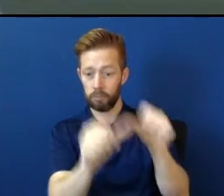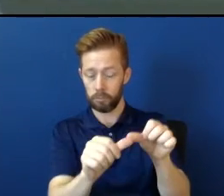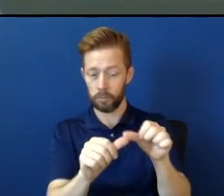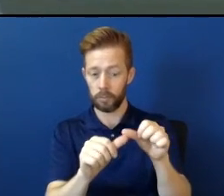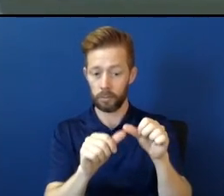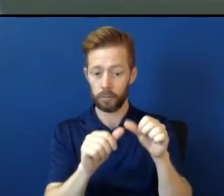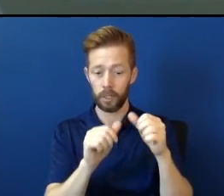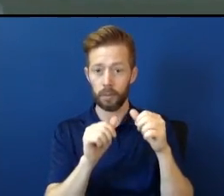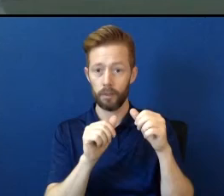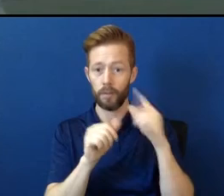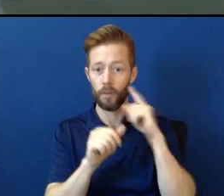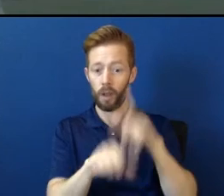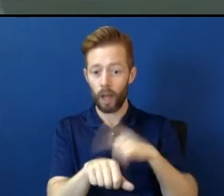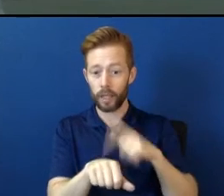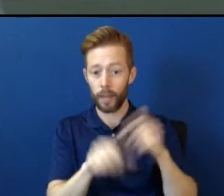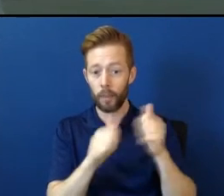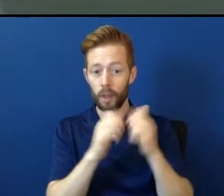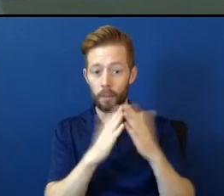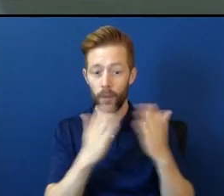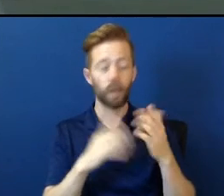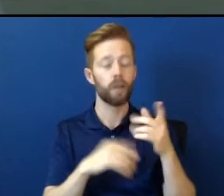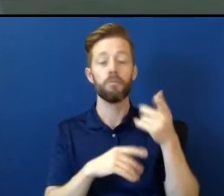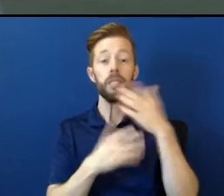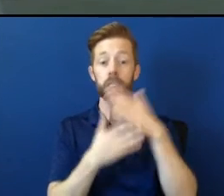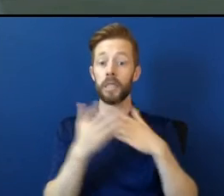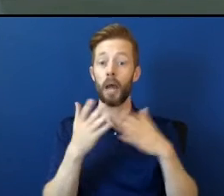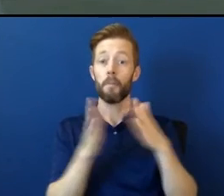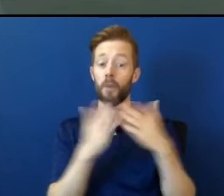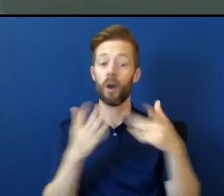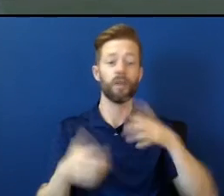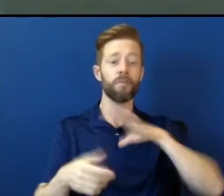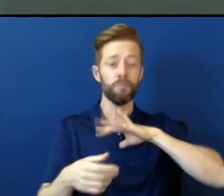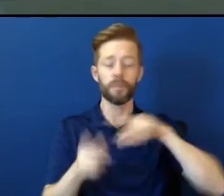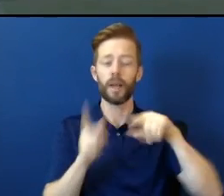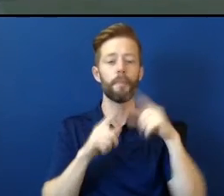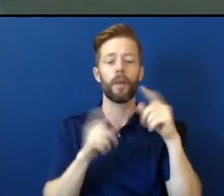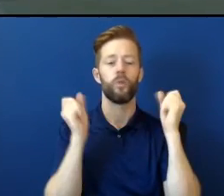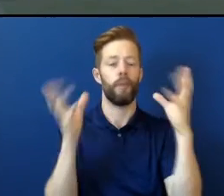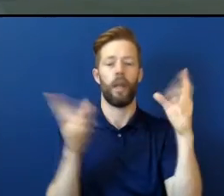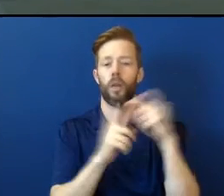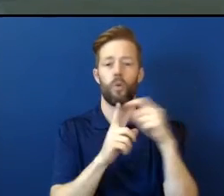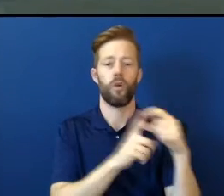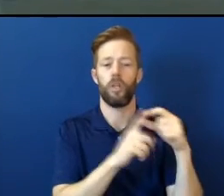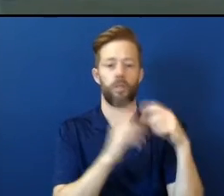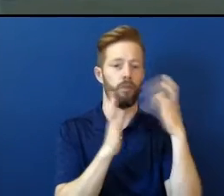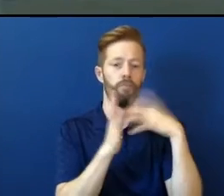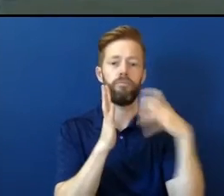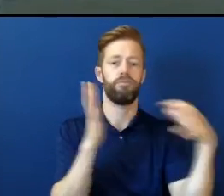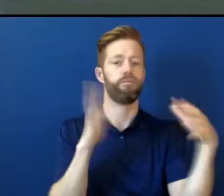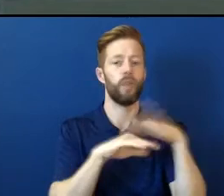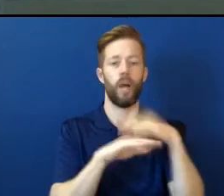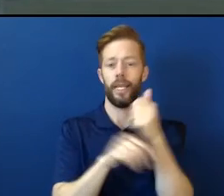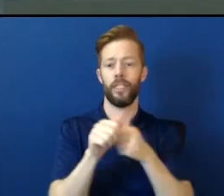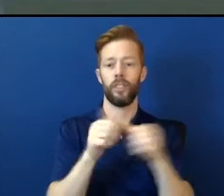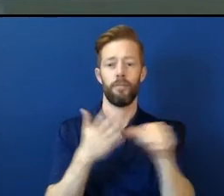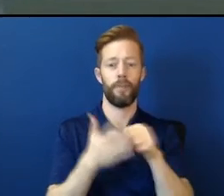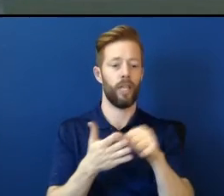be really great books and there's just too many words on every page and they can't keep up with